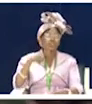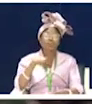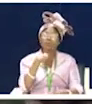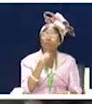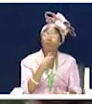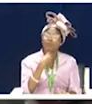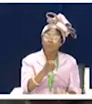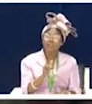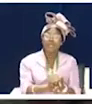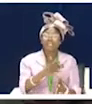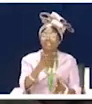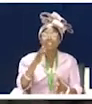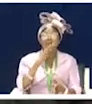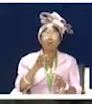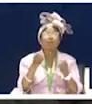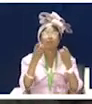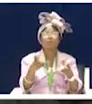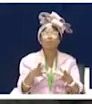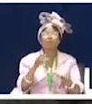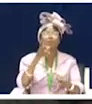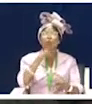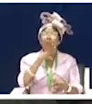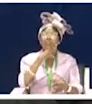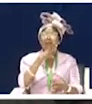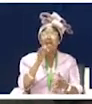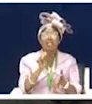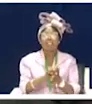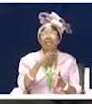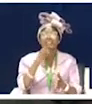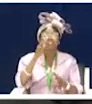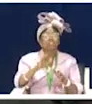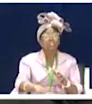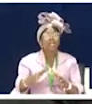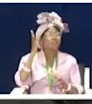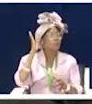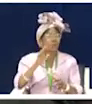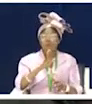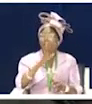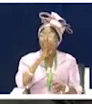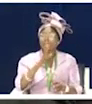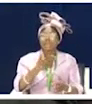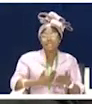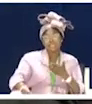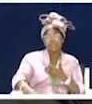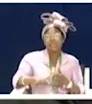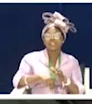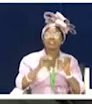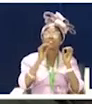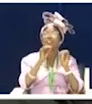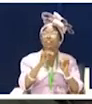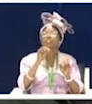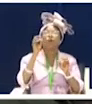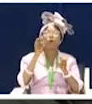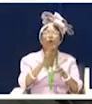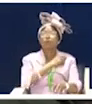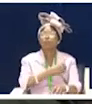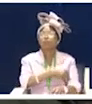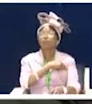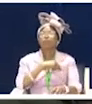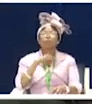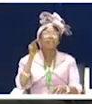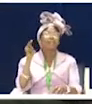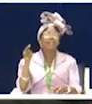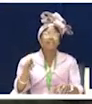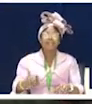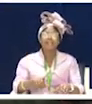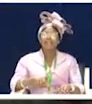water in the baby and the child would have to be delivered at a teaching hospital in Lagos. They connected